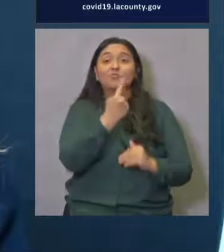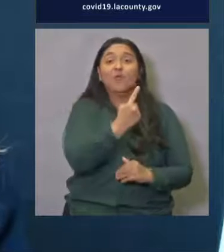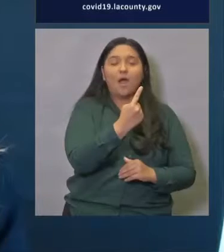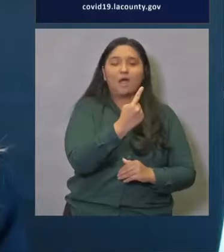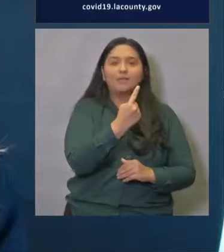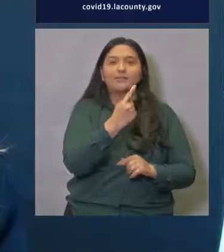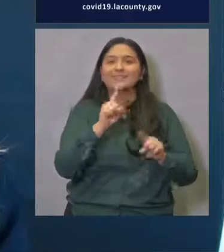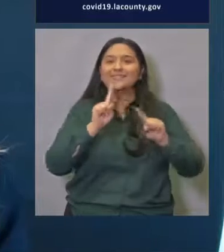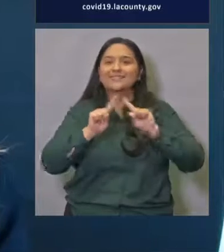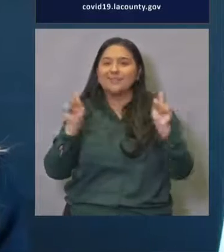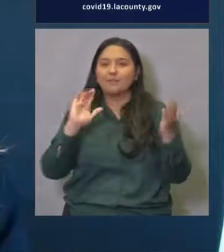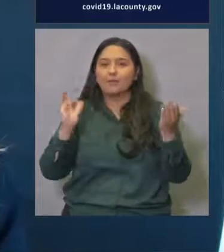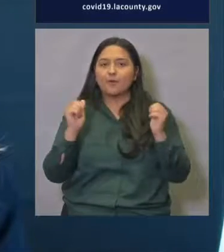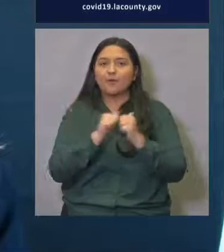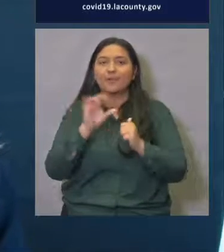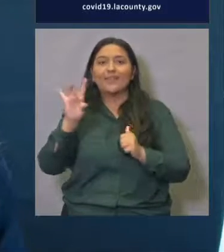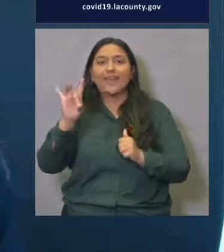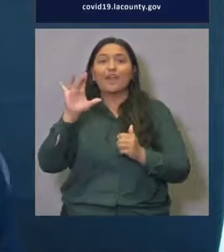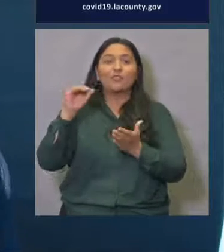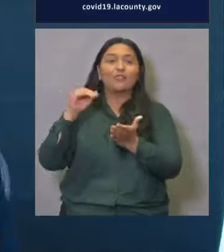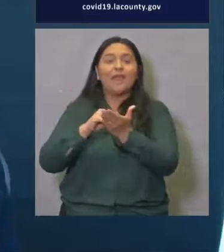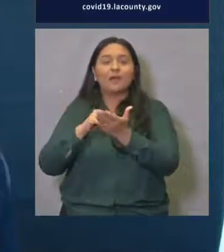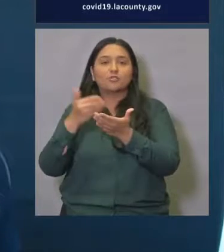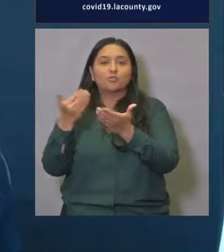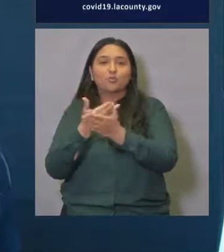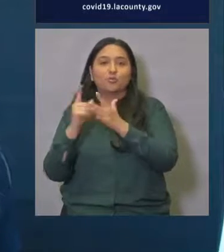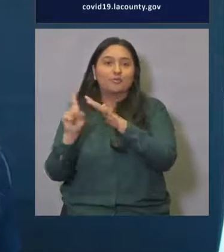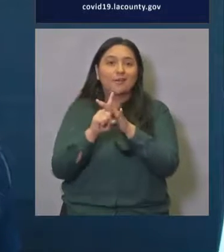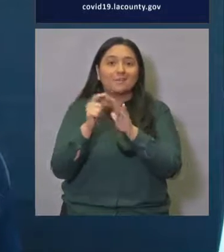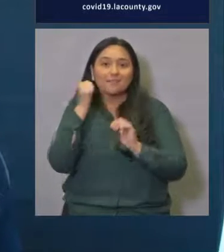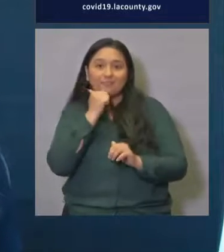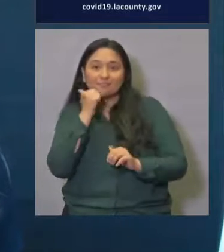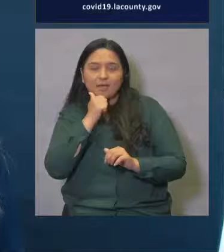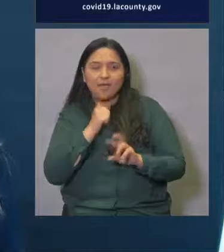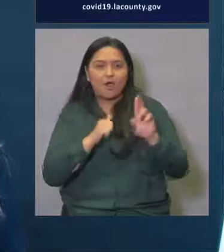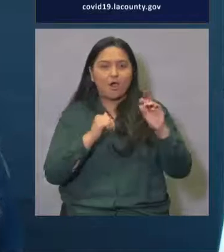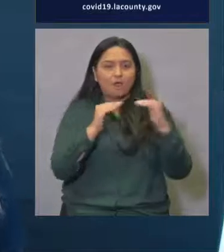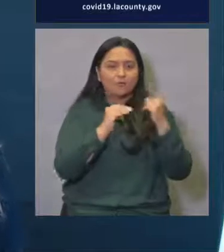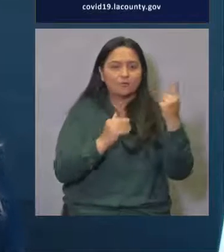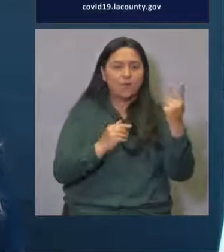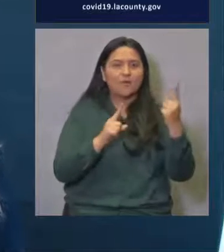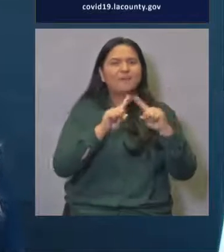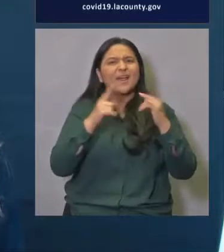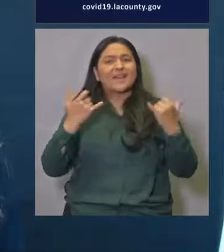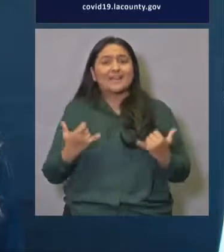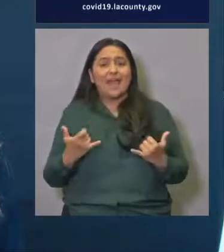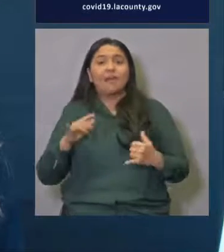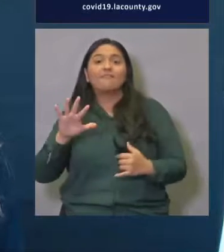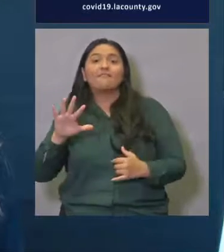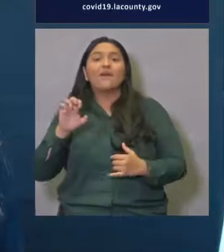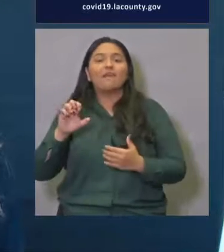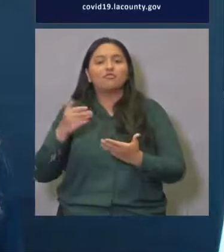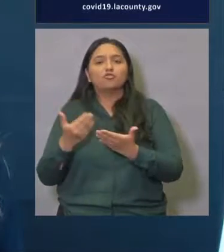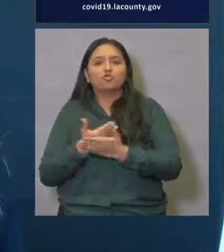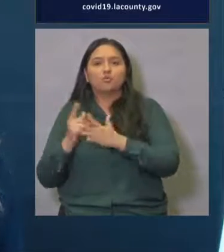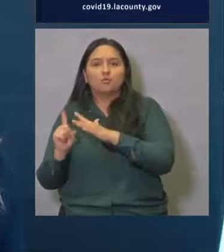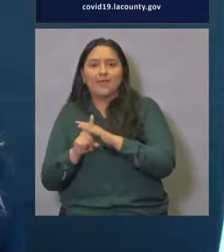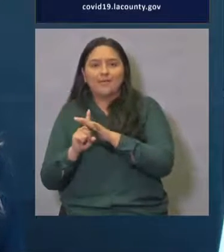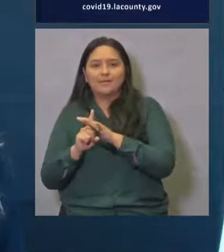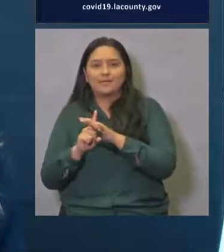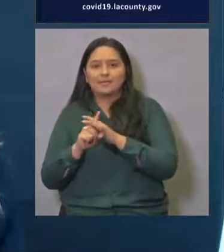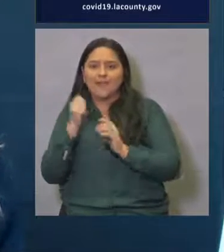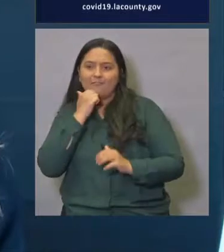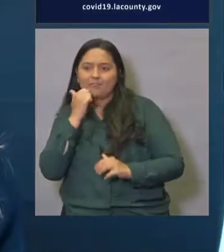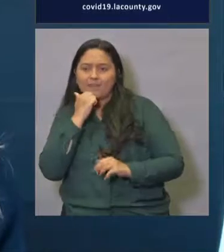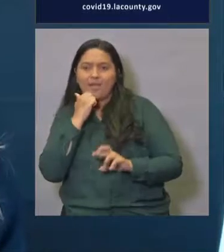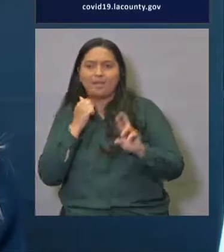new cases a day and an R of 1 than when we are where we are now with 500 new cases a day and an R in 1. So